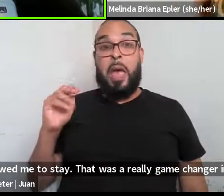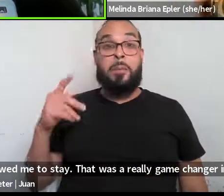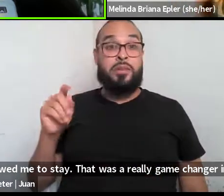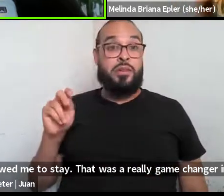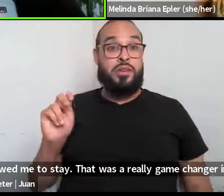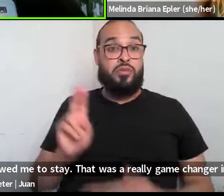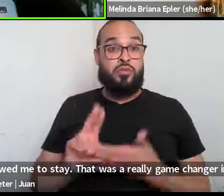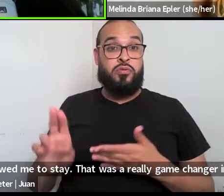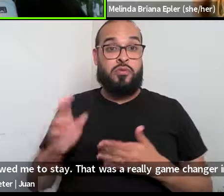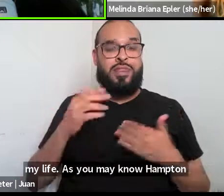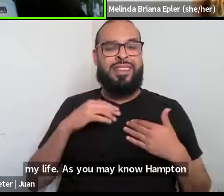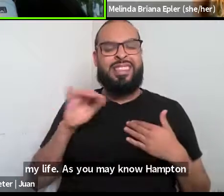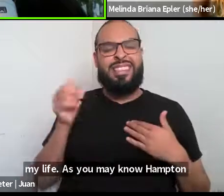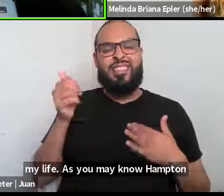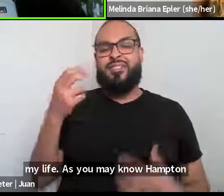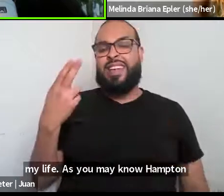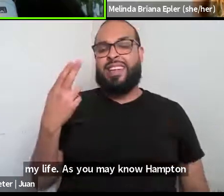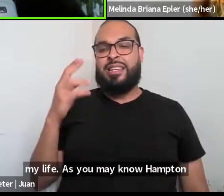HBCU,